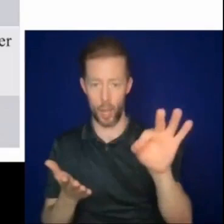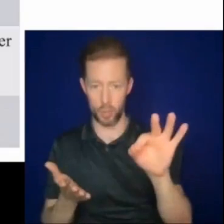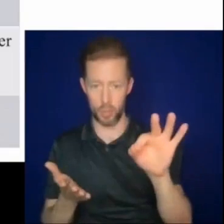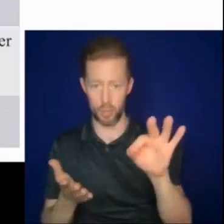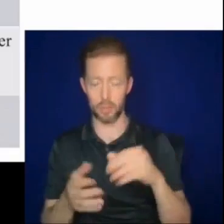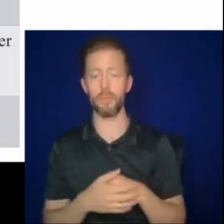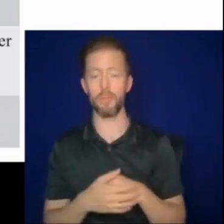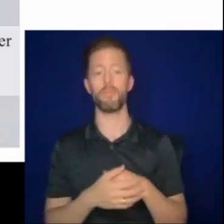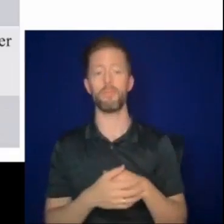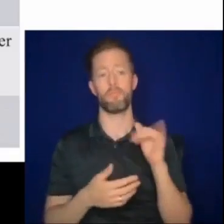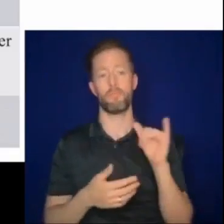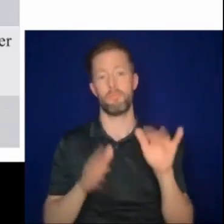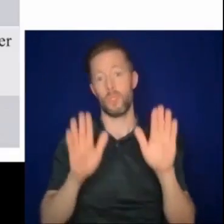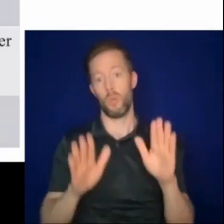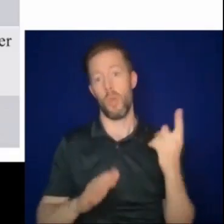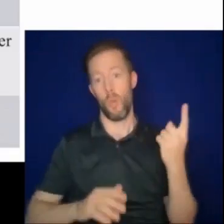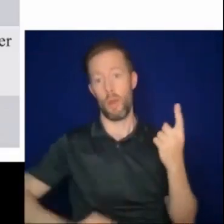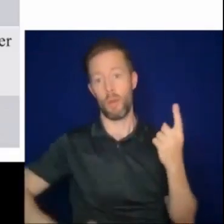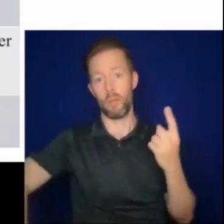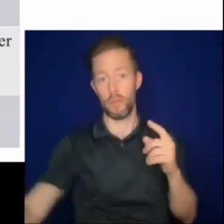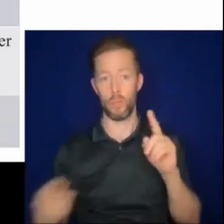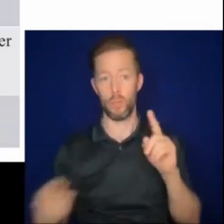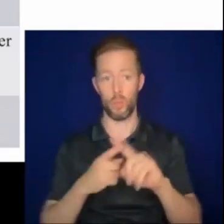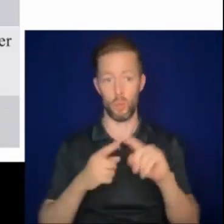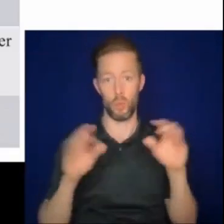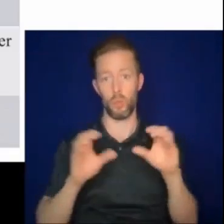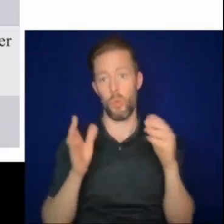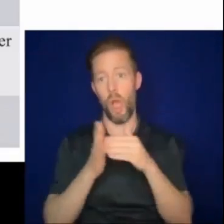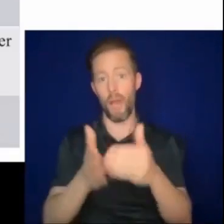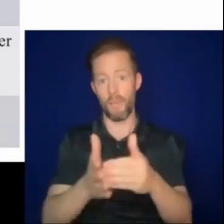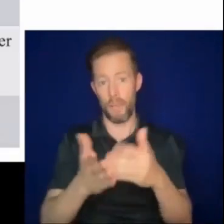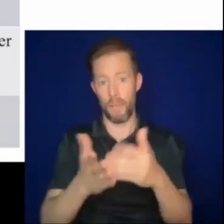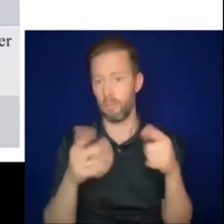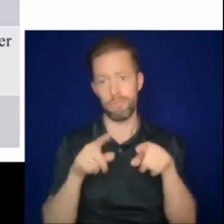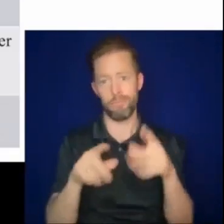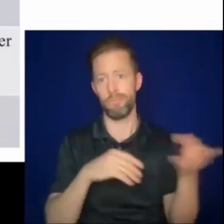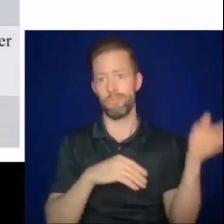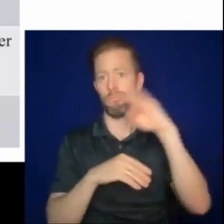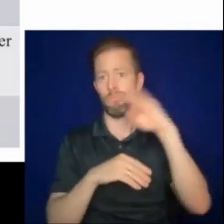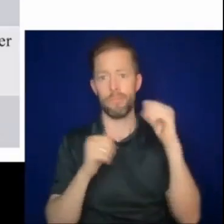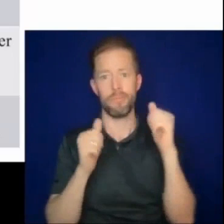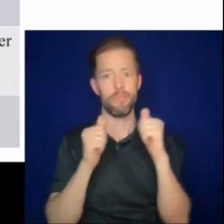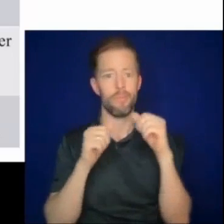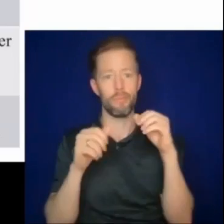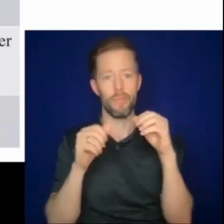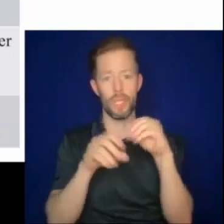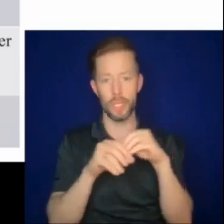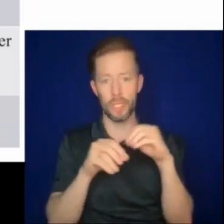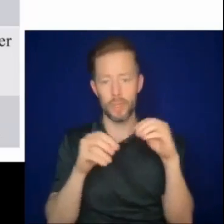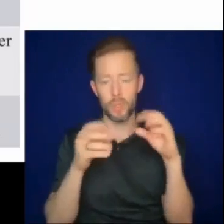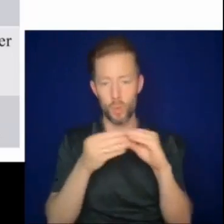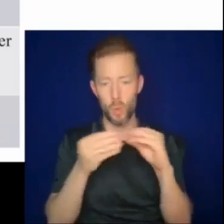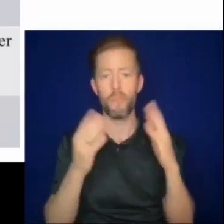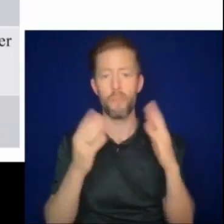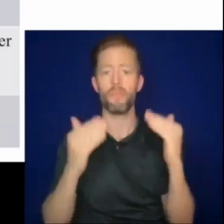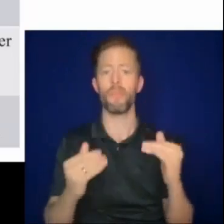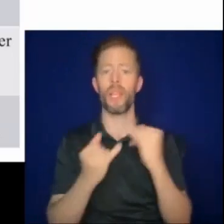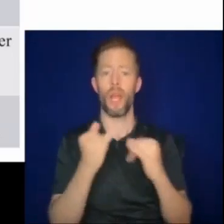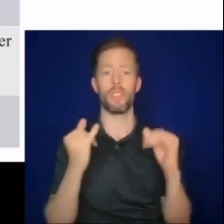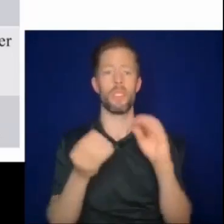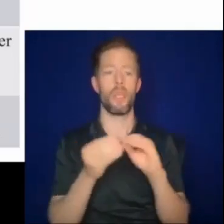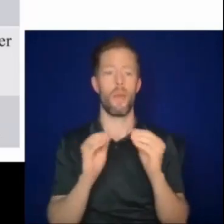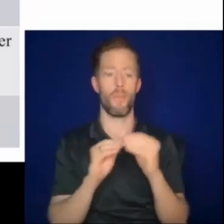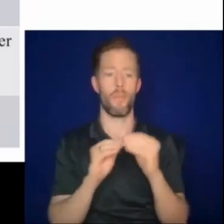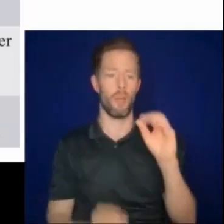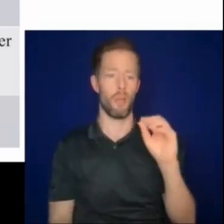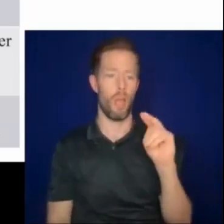touch and count items. So that's a great one to do often throughout the day and within the stories.